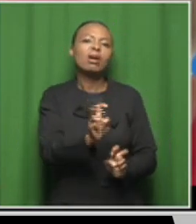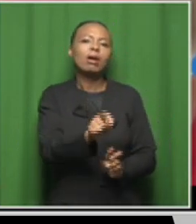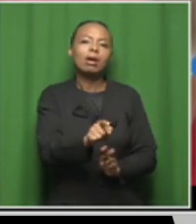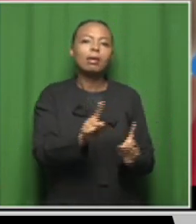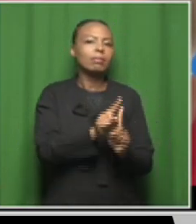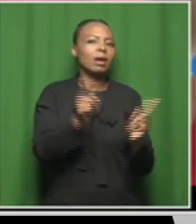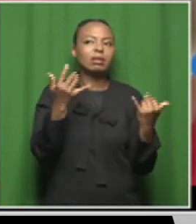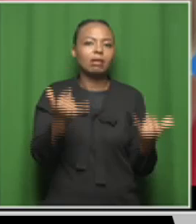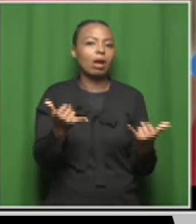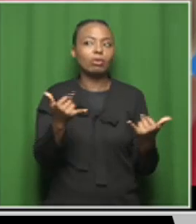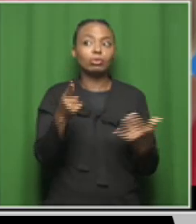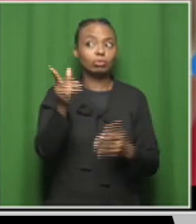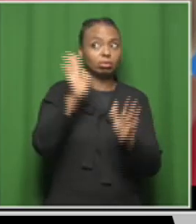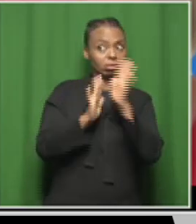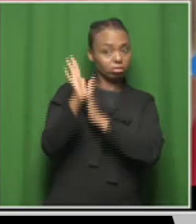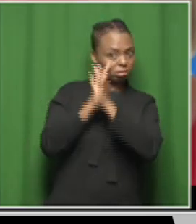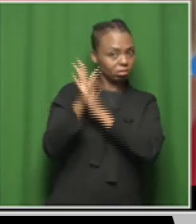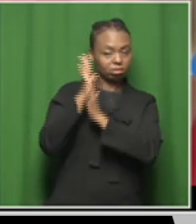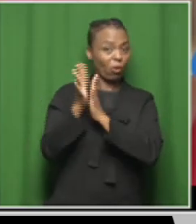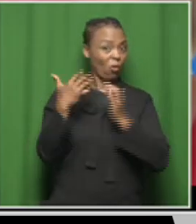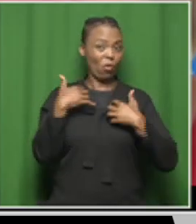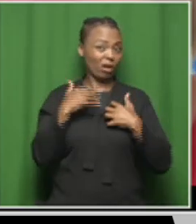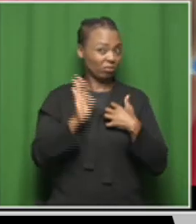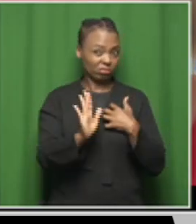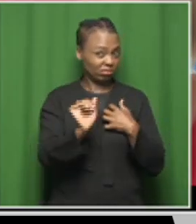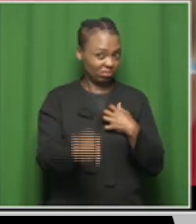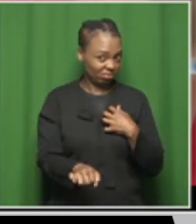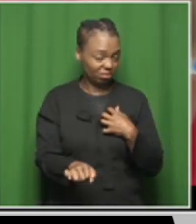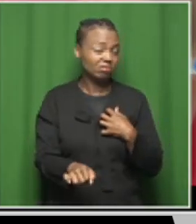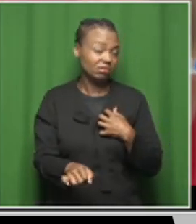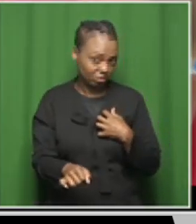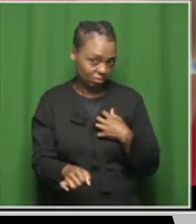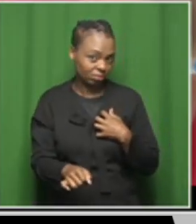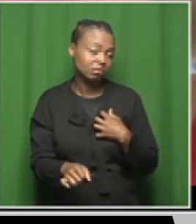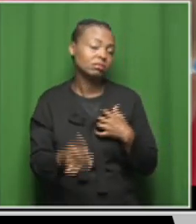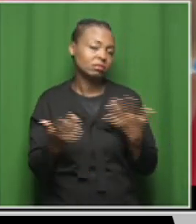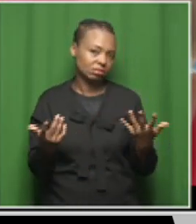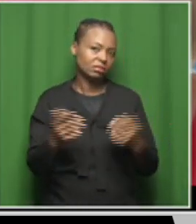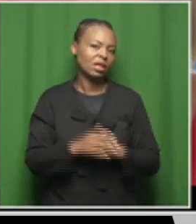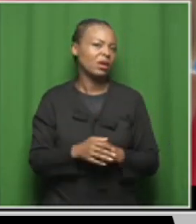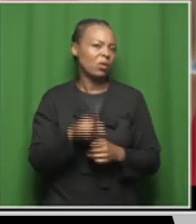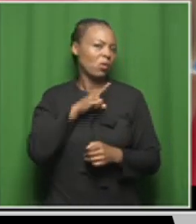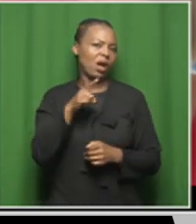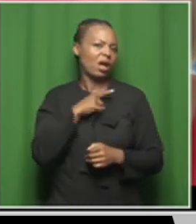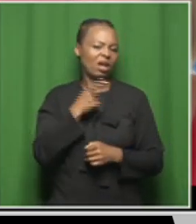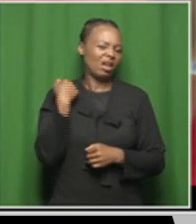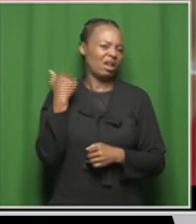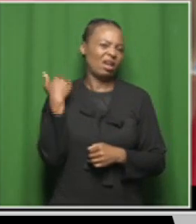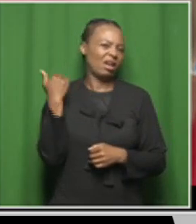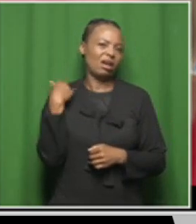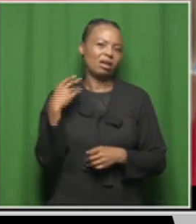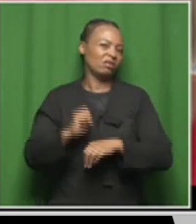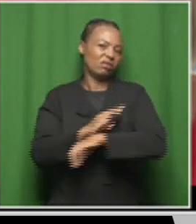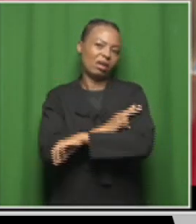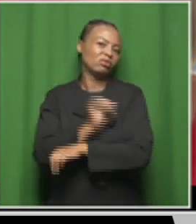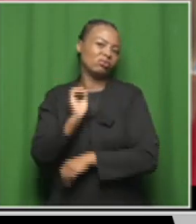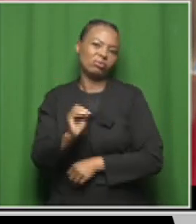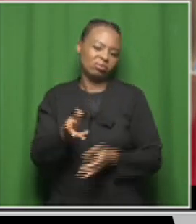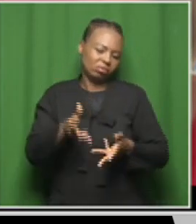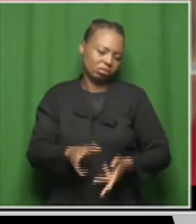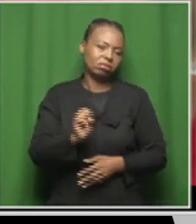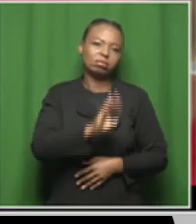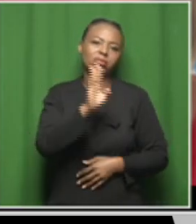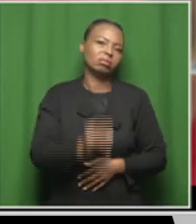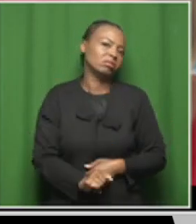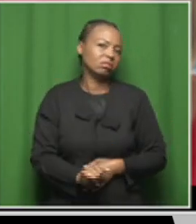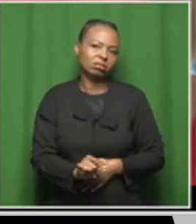need to panic at this stage, or it's something that's been with us for a long time, and I think it's just very important